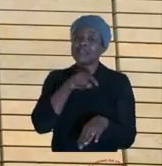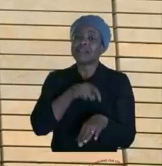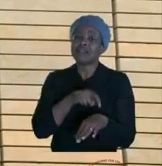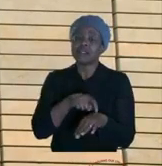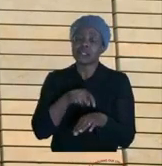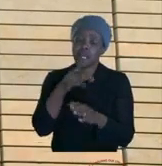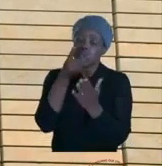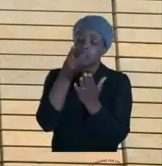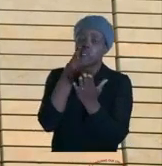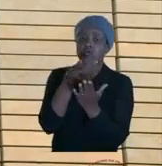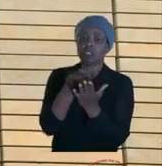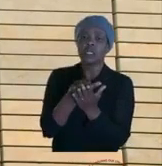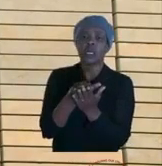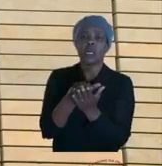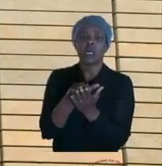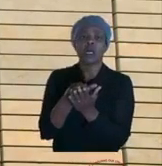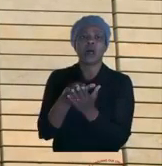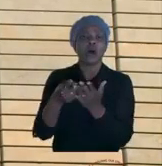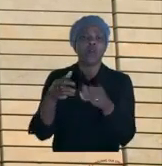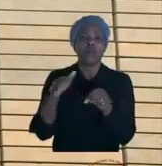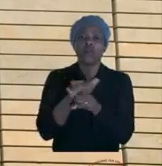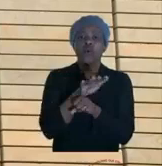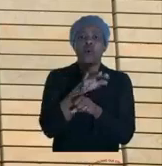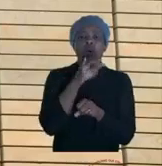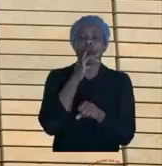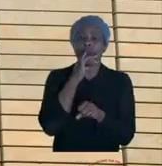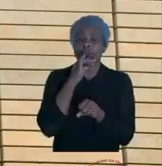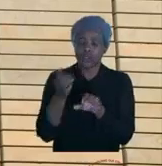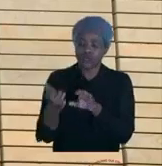Does that mean she dreams forever?